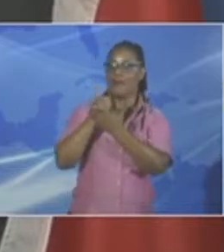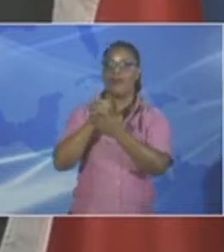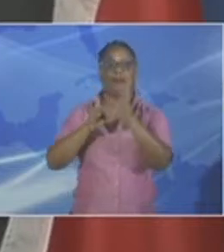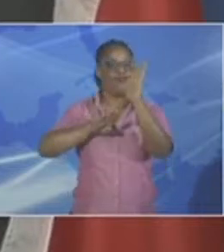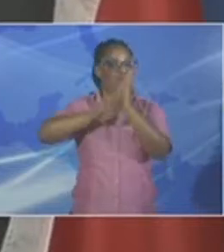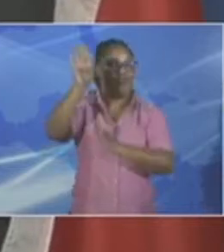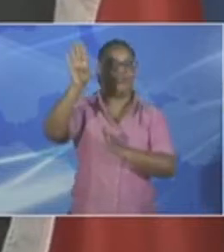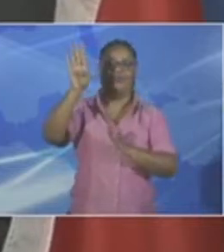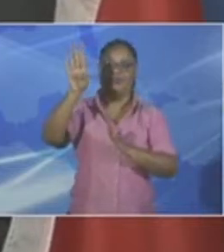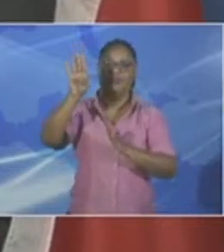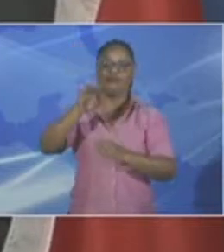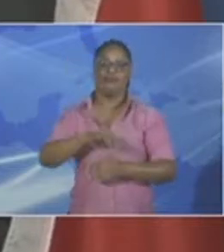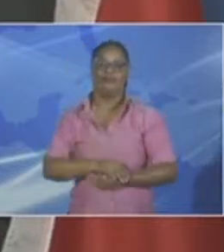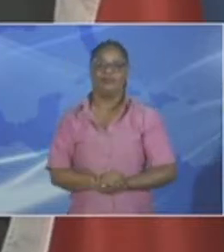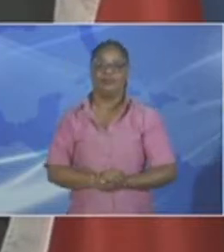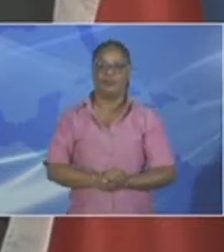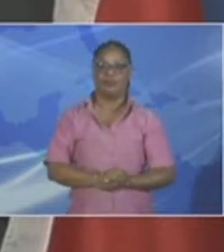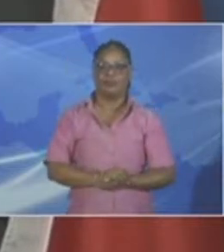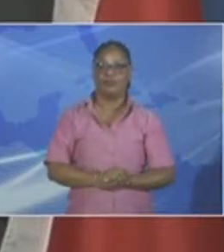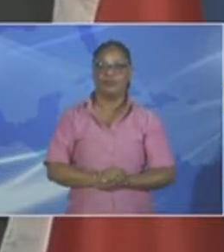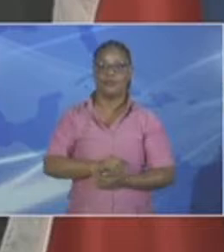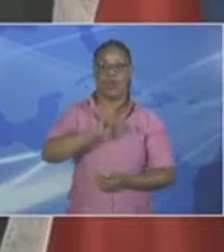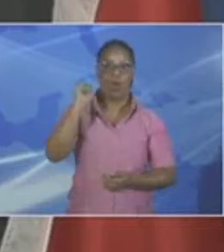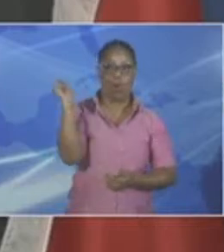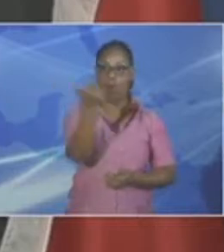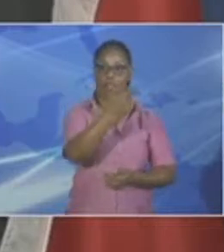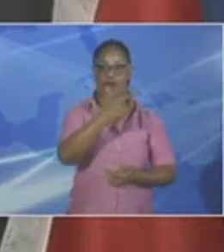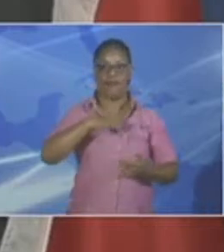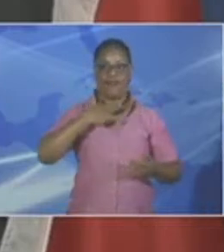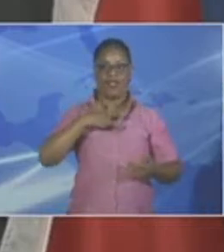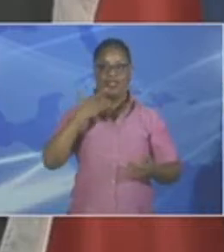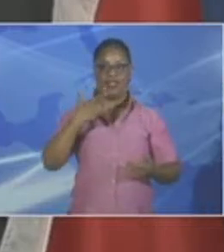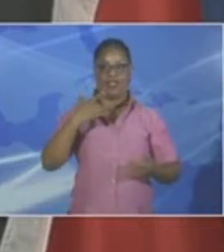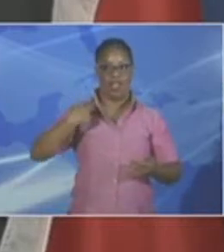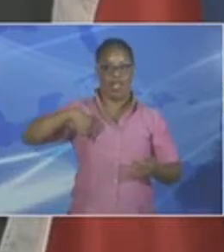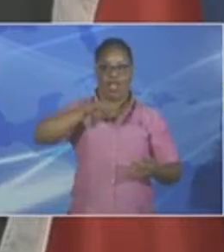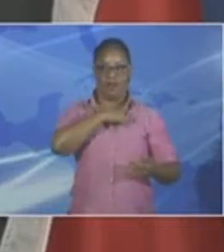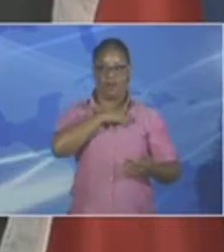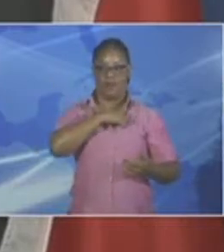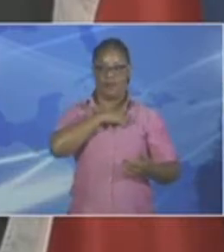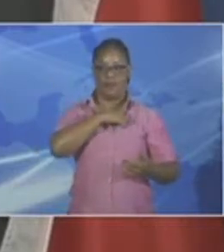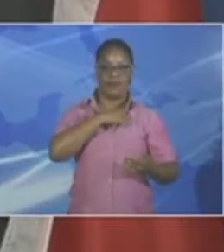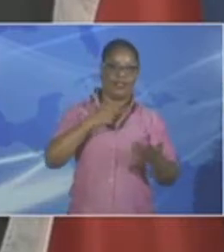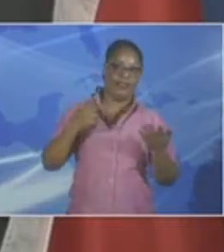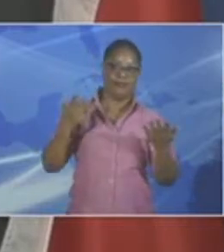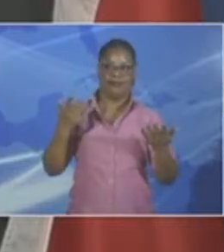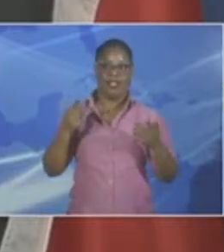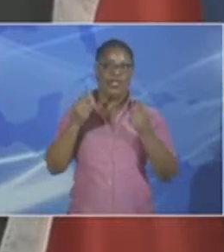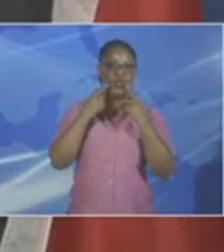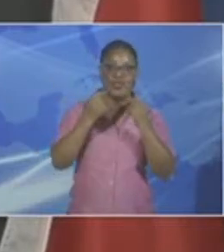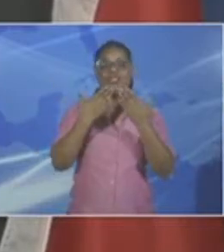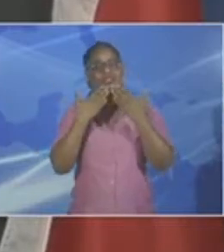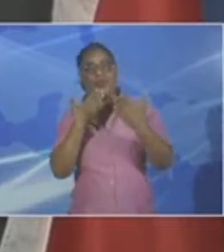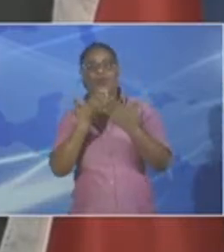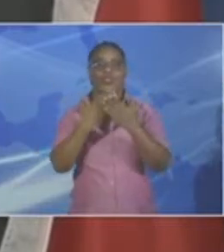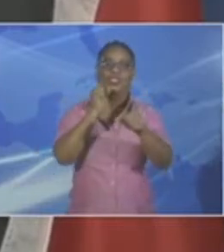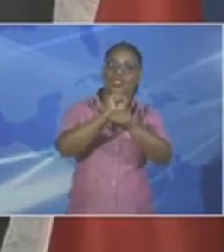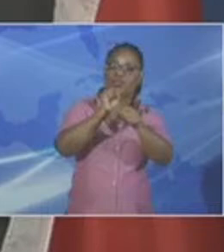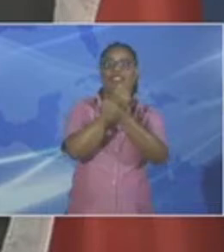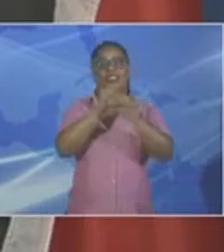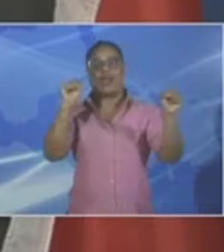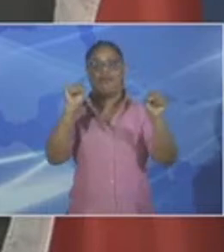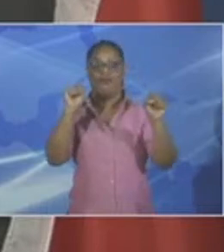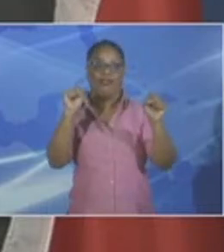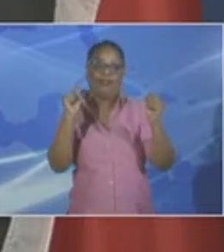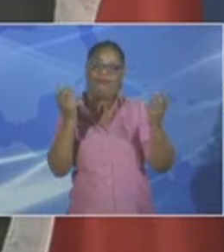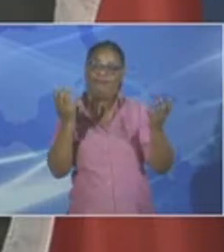Not everybody felt that we could have survived or that we were doing enough or doing well enough. But I think enough people in the